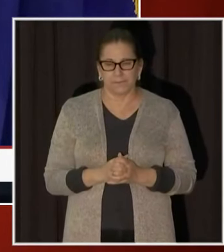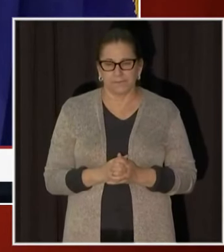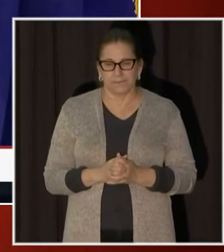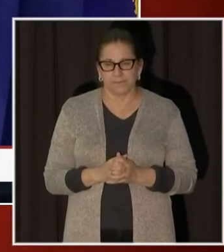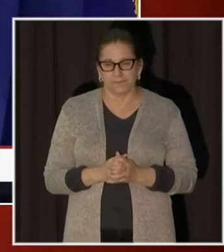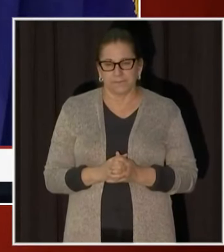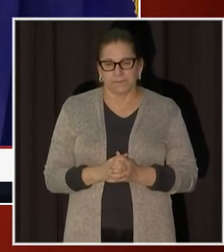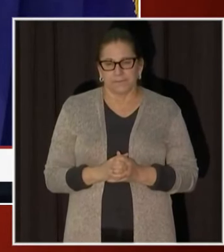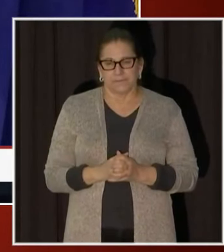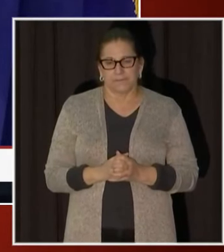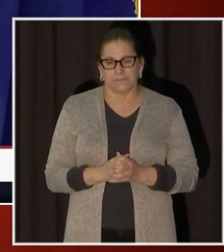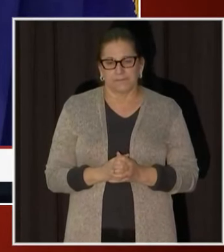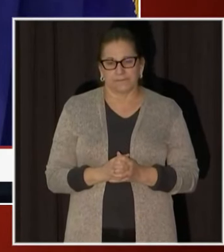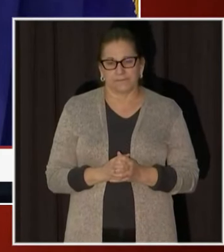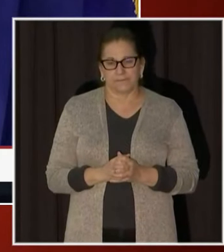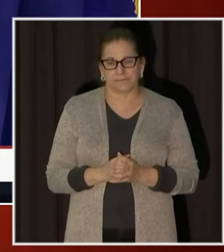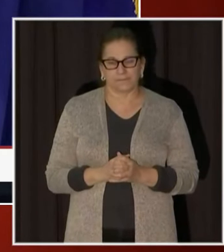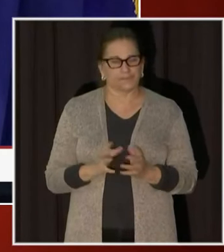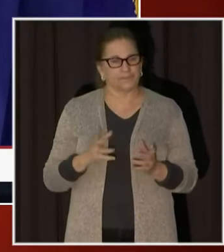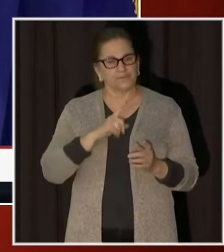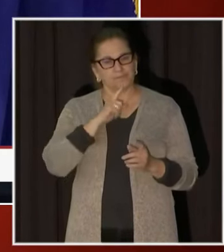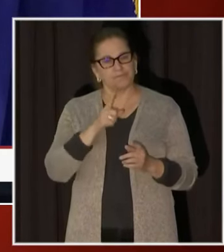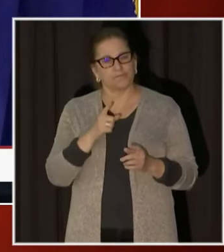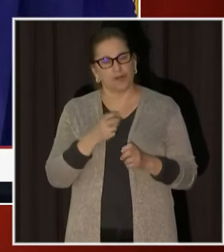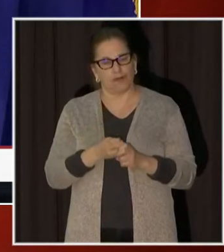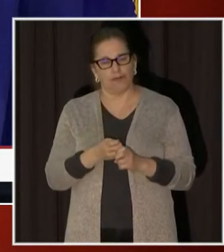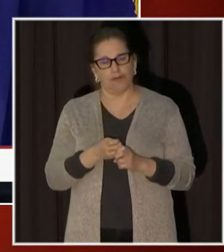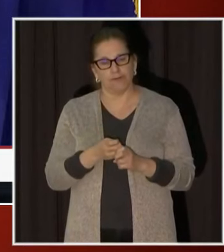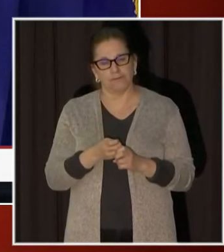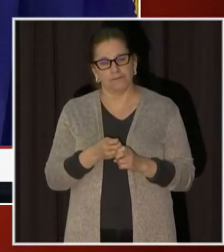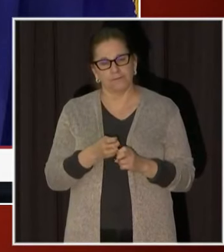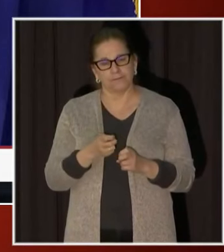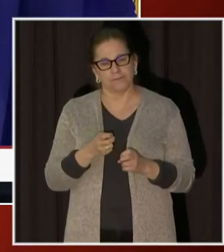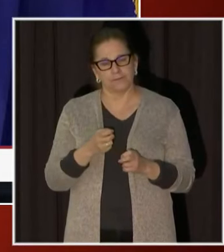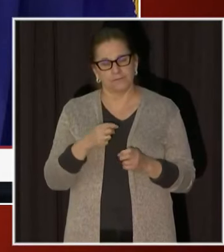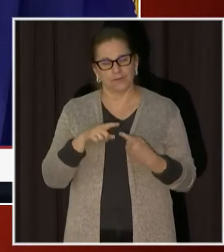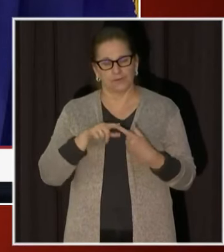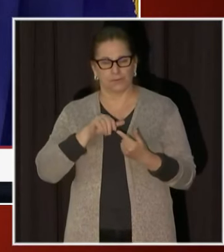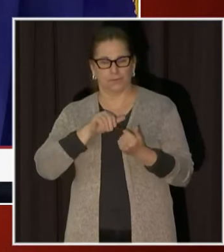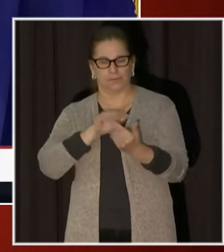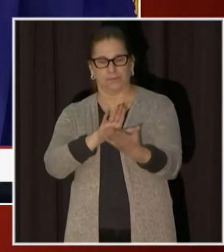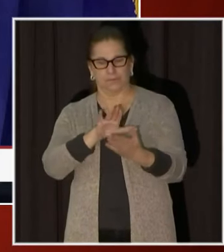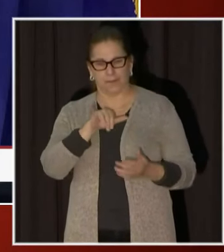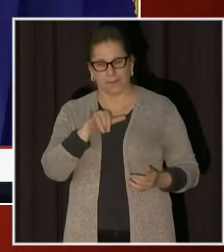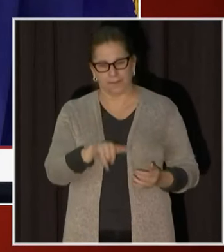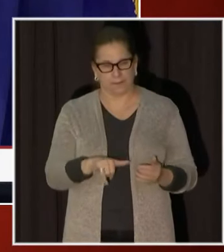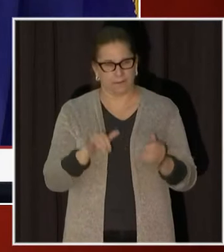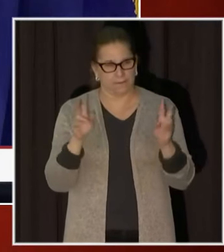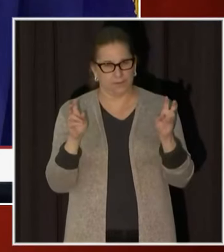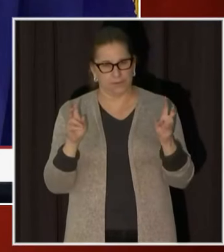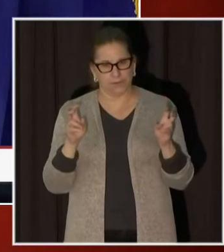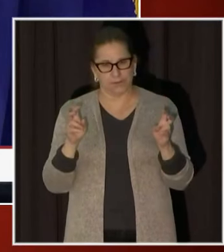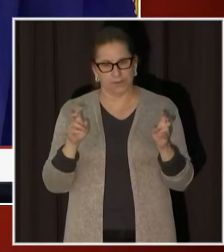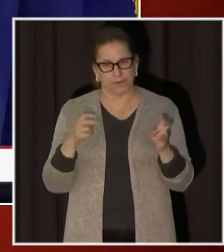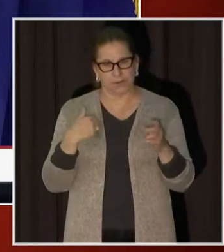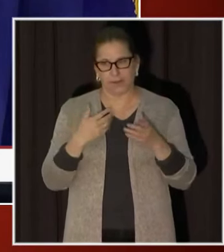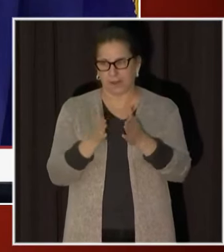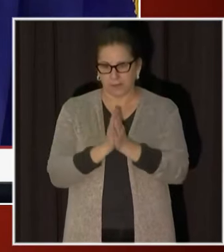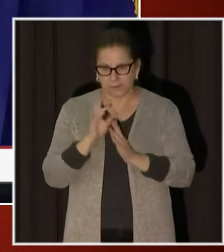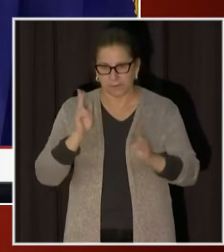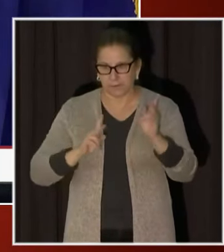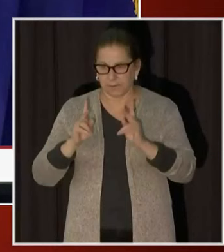in a hostile way, sort of get right up into within 6 feet and ask for their signature and exchange a pen